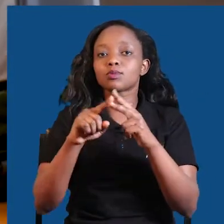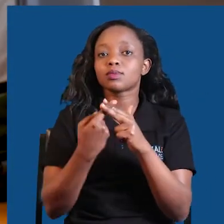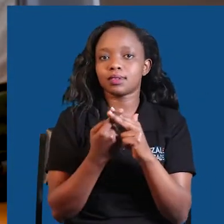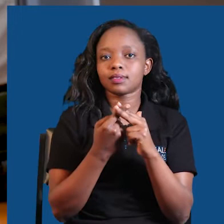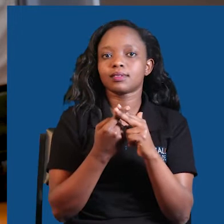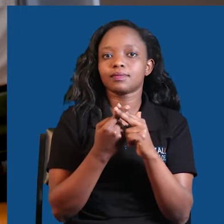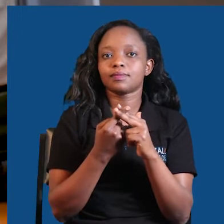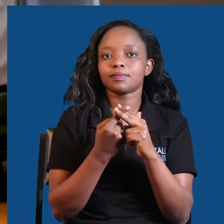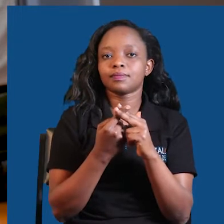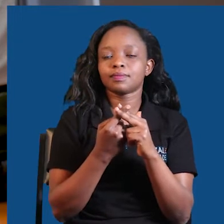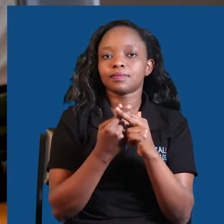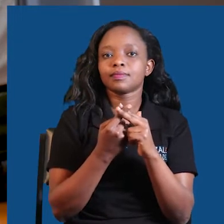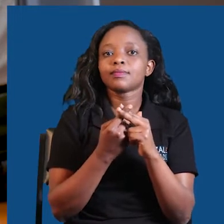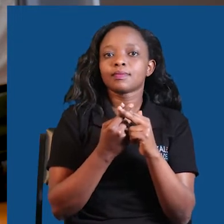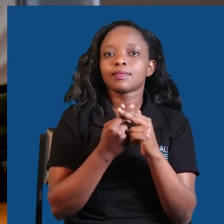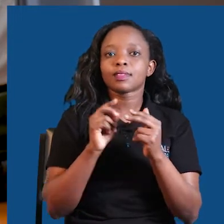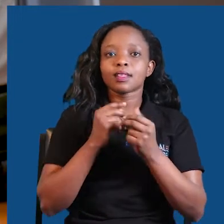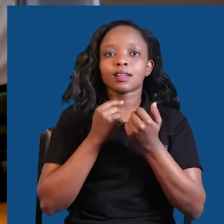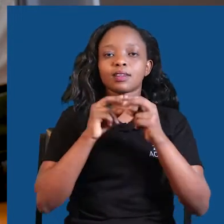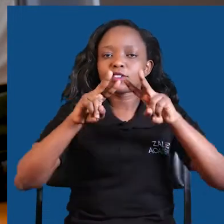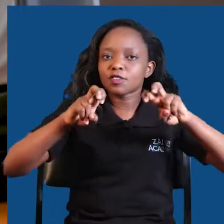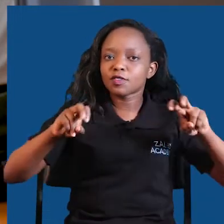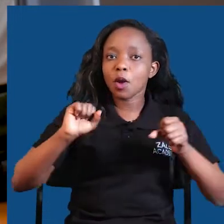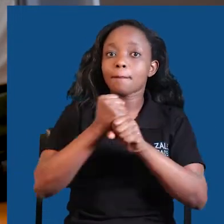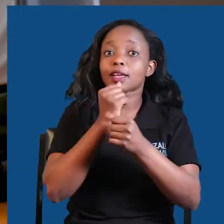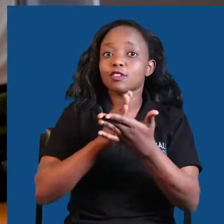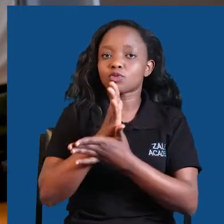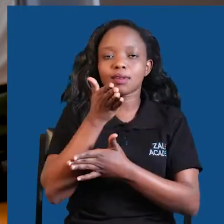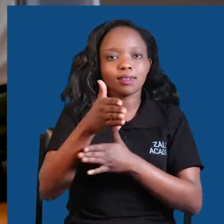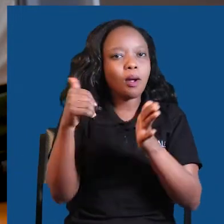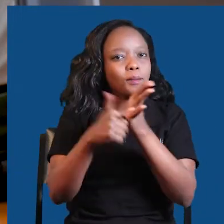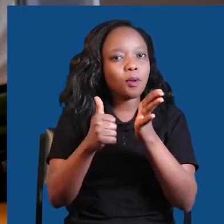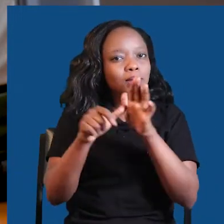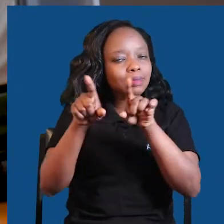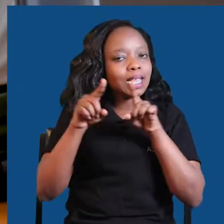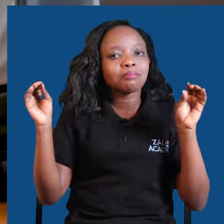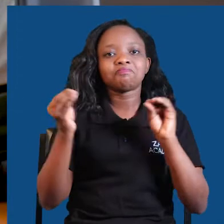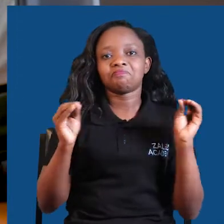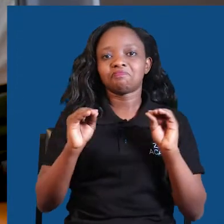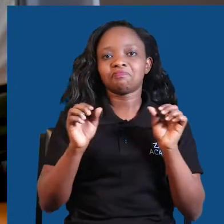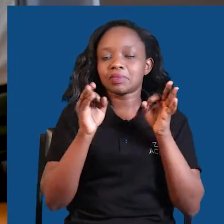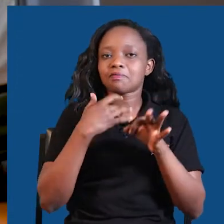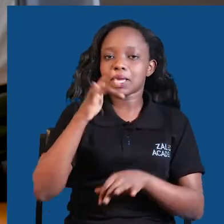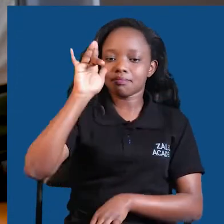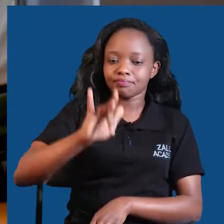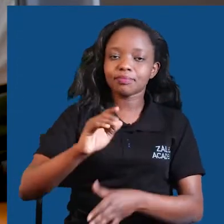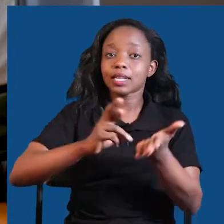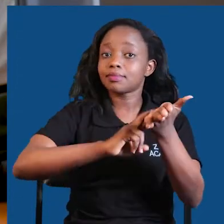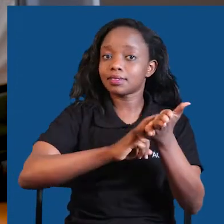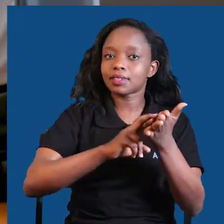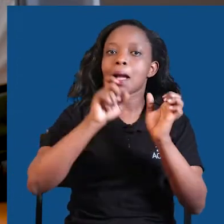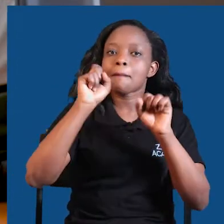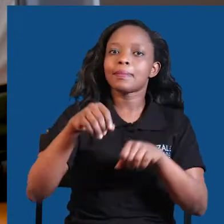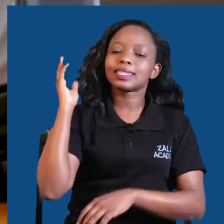page you started from, right? So the review and testing is ensuring there are no such instances that if I click